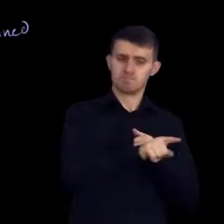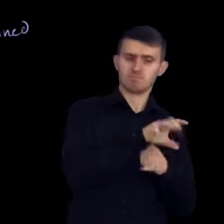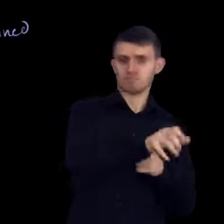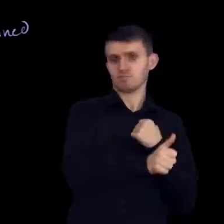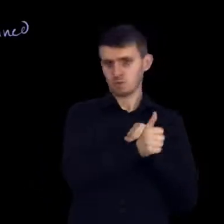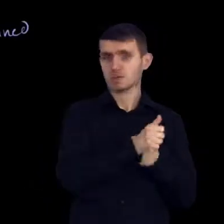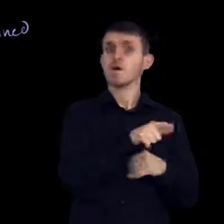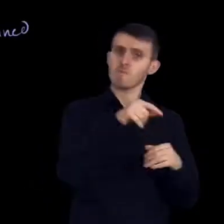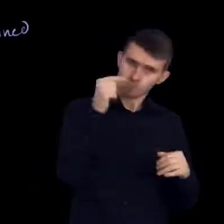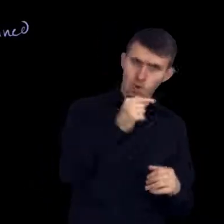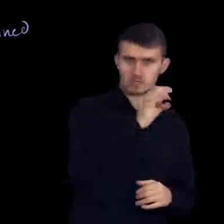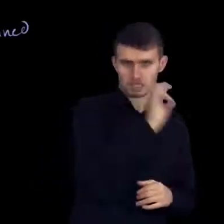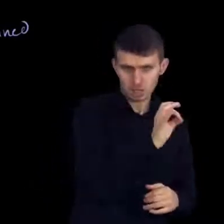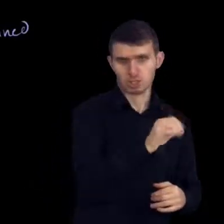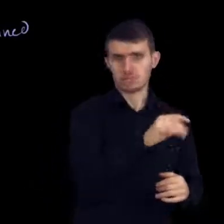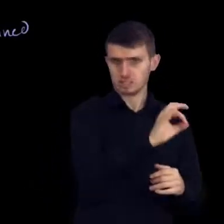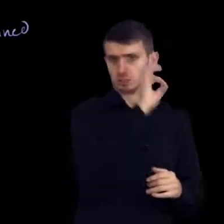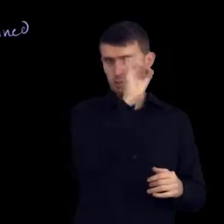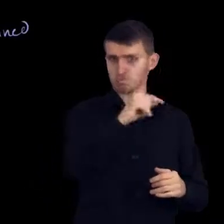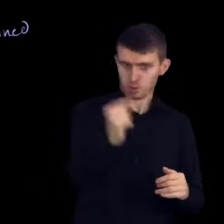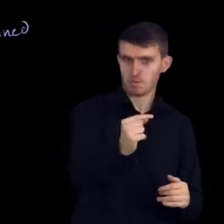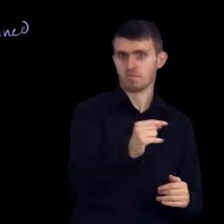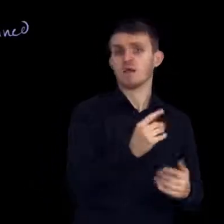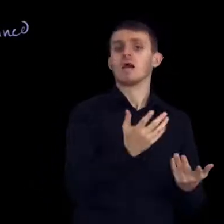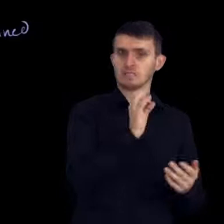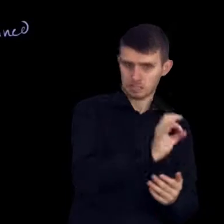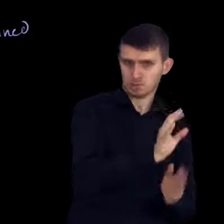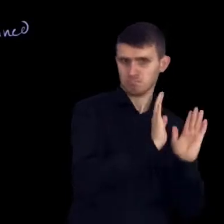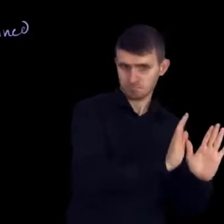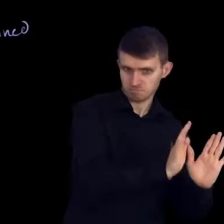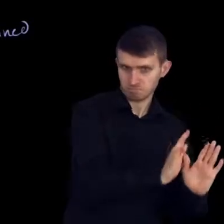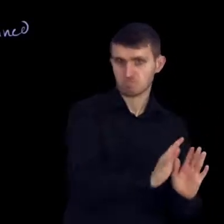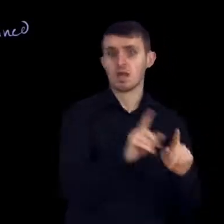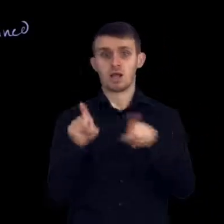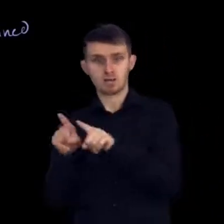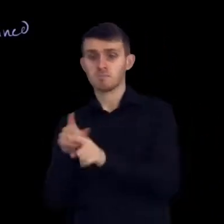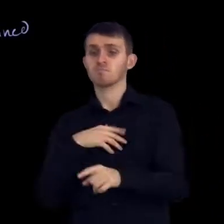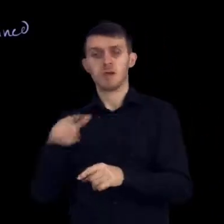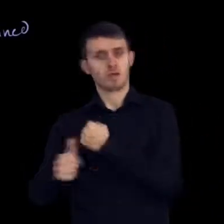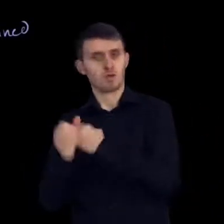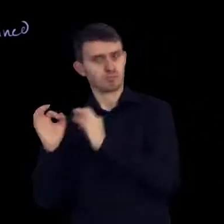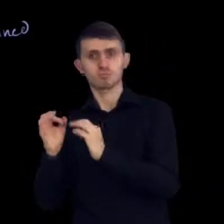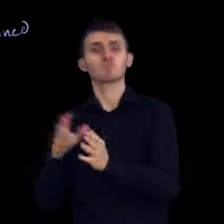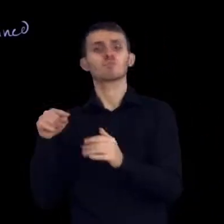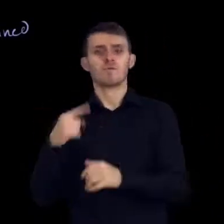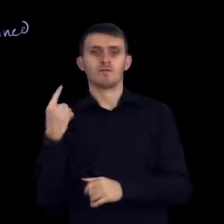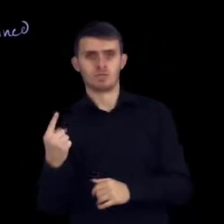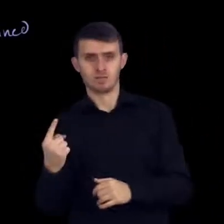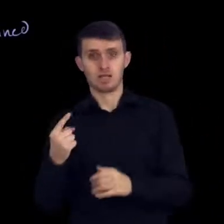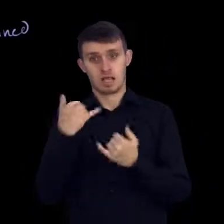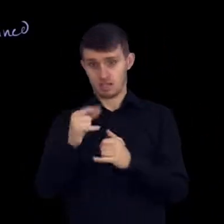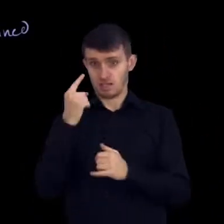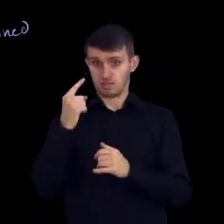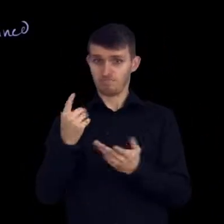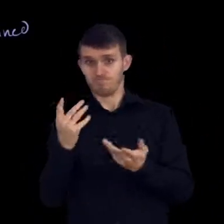some, there's some good arguments for why this should be 0, because 0 to pretty much any other power is 0. But then there's a really good argument for why it should be